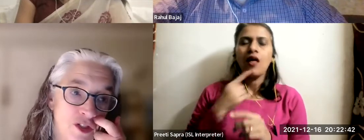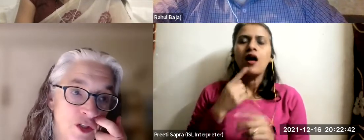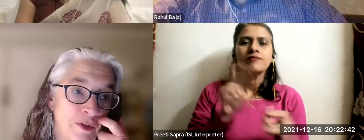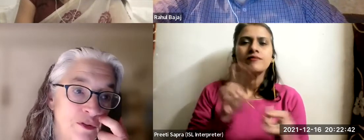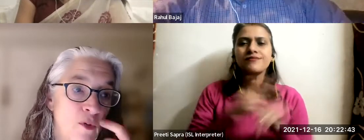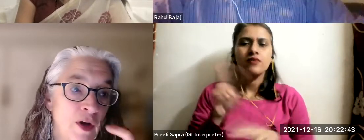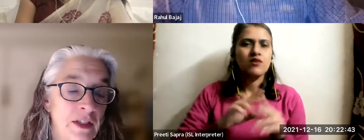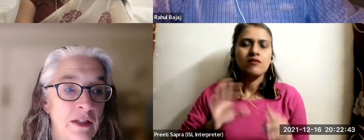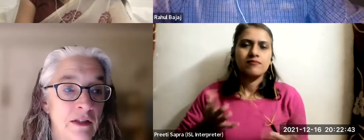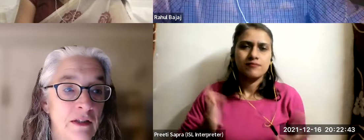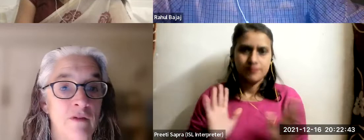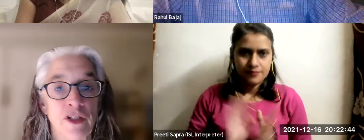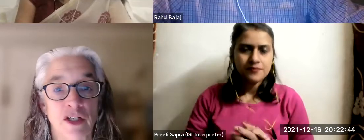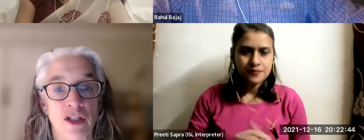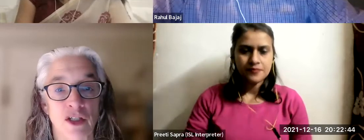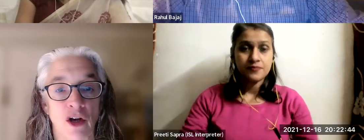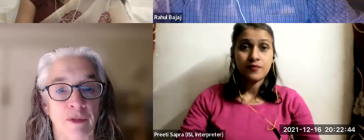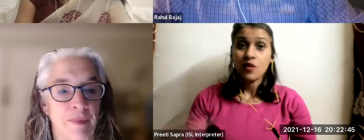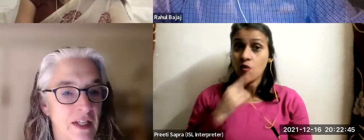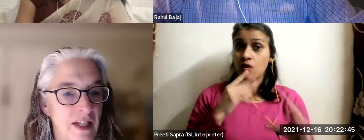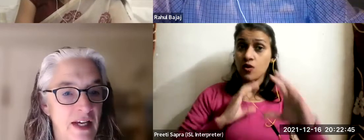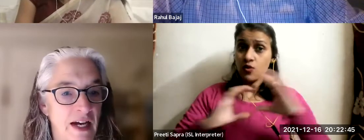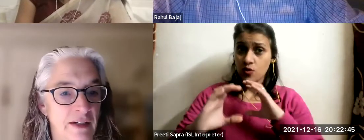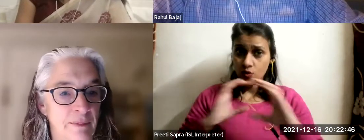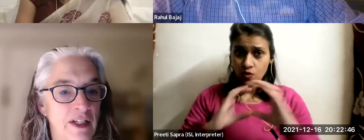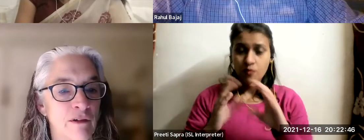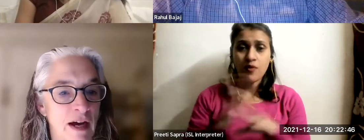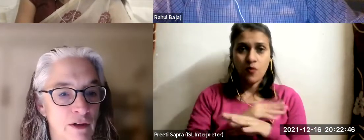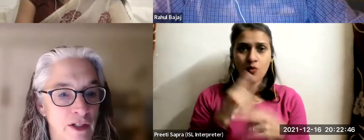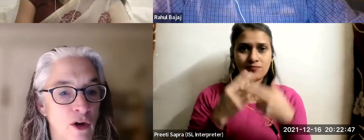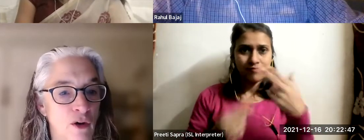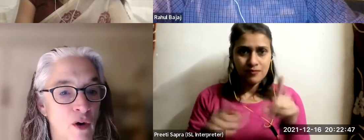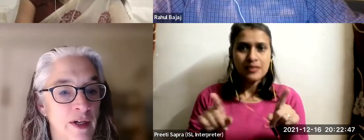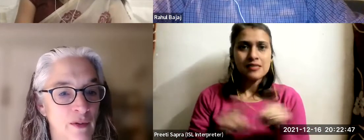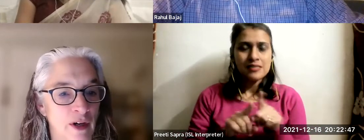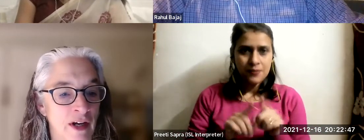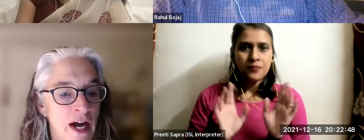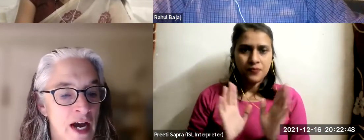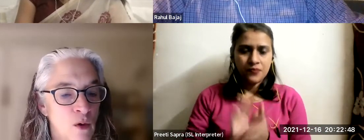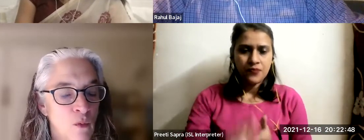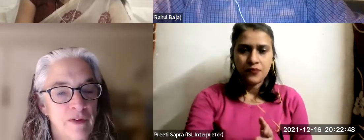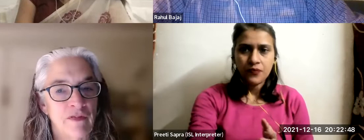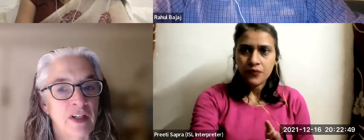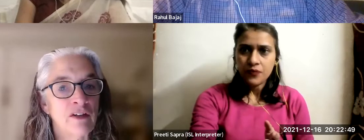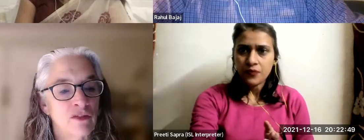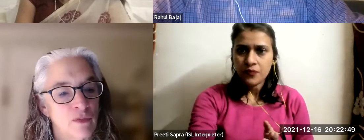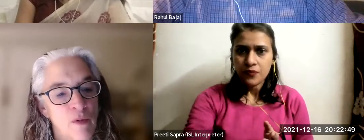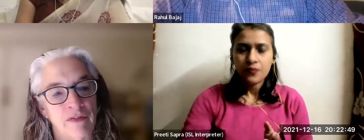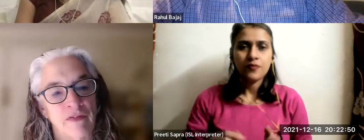Also to Shilpi's point that conversations start, but then they kind of peter out and don't Yeah. go anywhere. Uh-huh. When